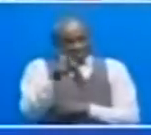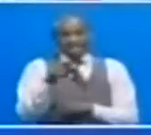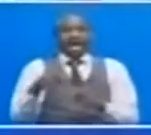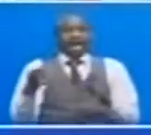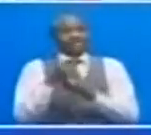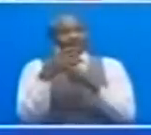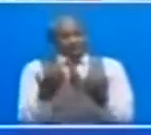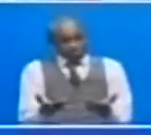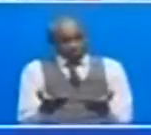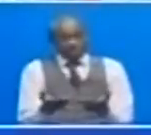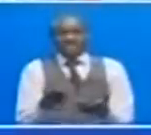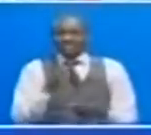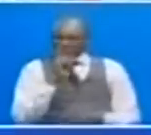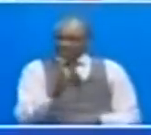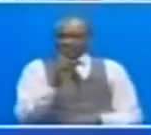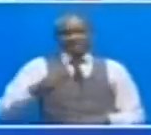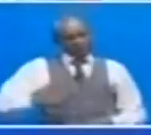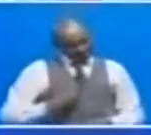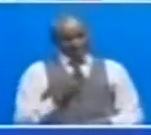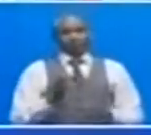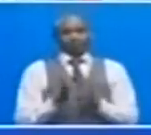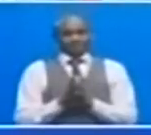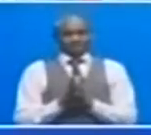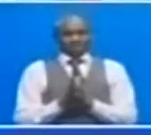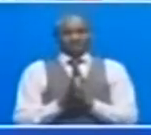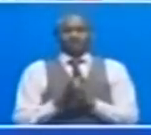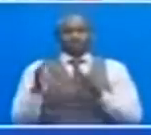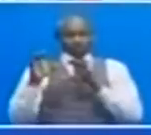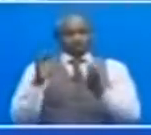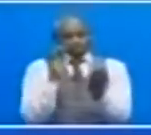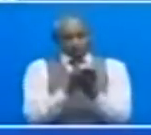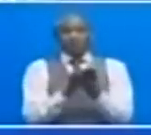results, where we disciplined ourselves on the stock management.